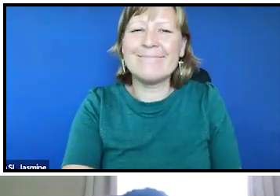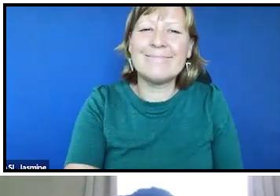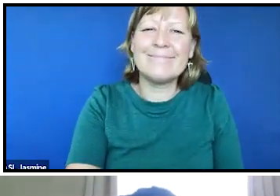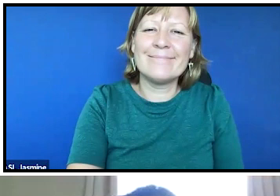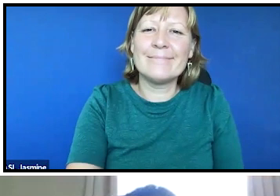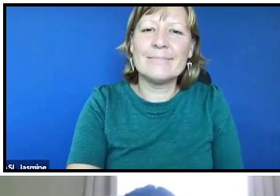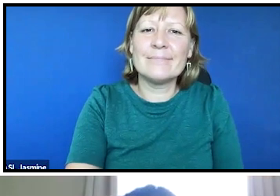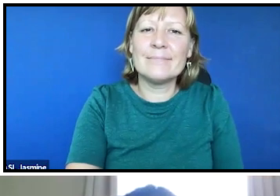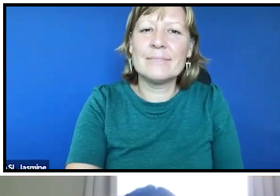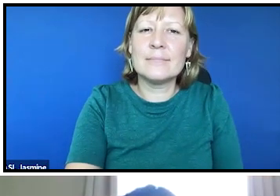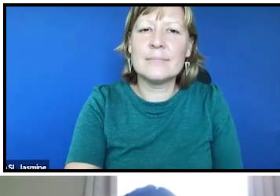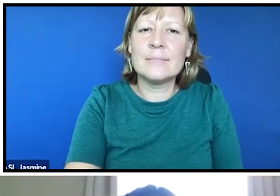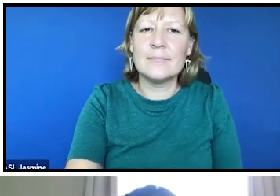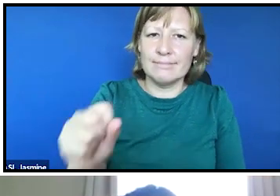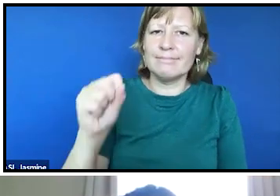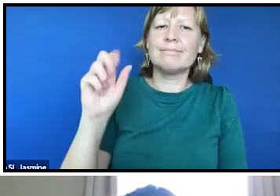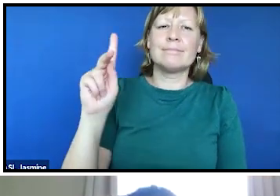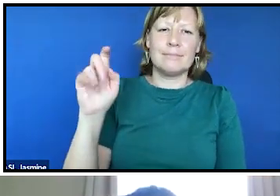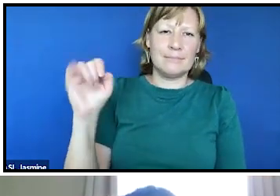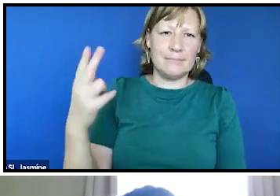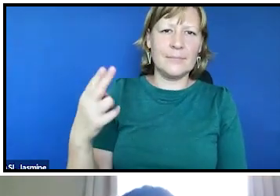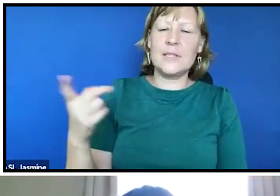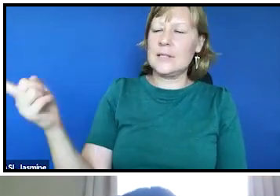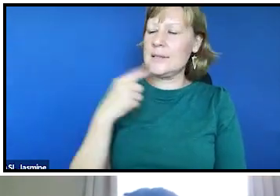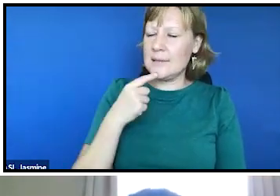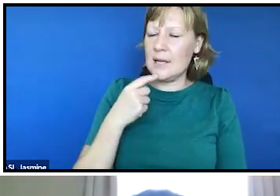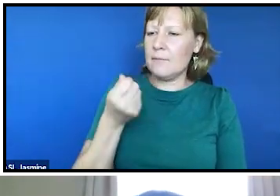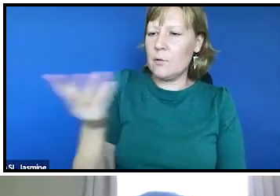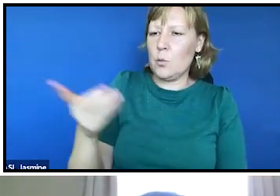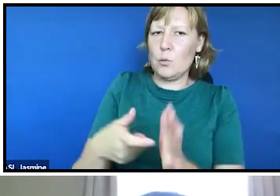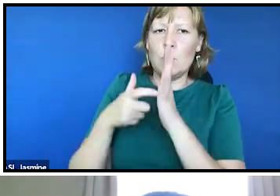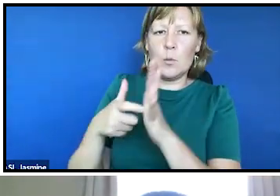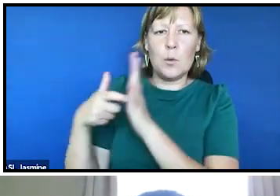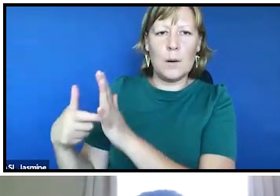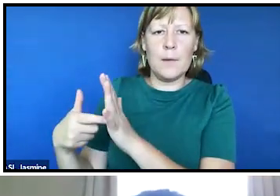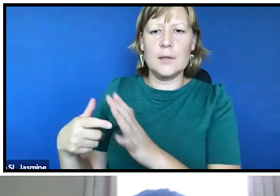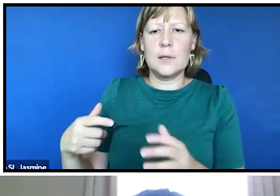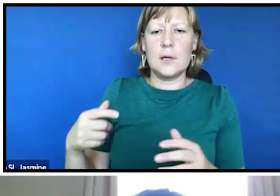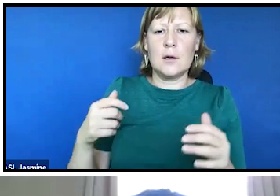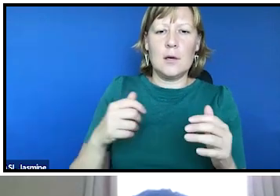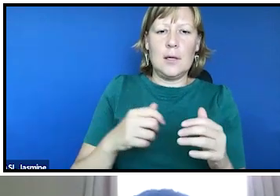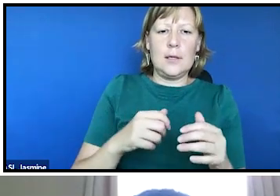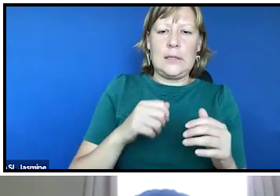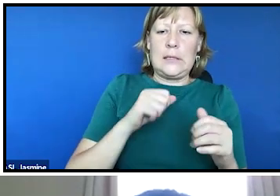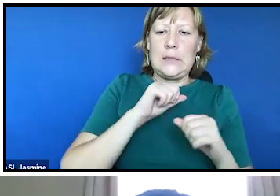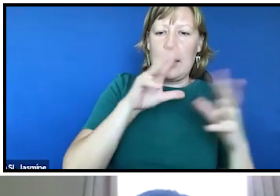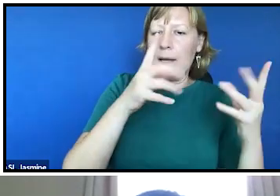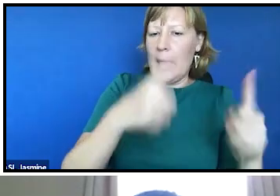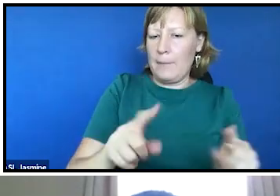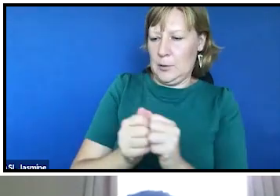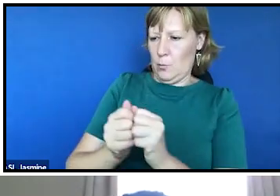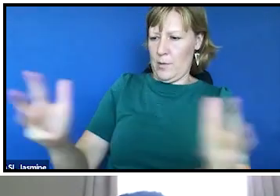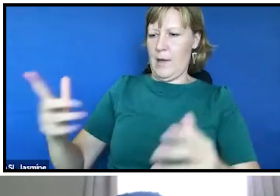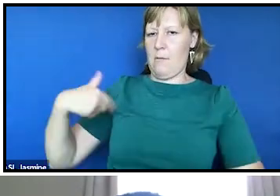Keith, when Keith was saying there's like just a couple of requirements is that it's nothing about us without us. So every presentation should have someone with